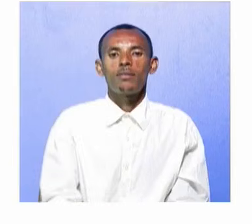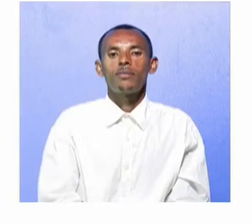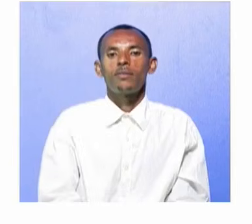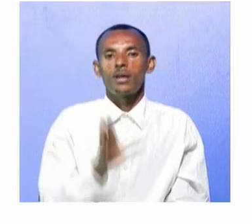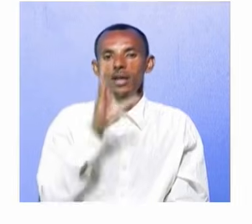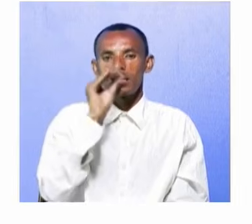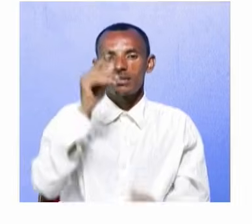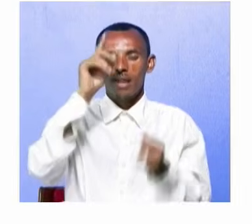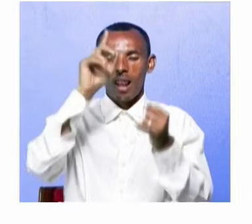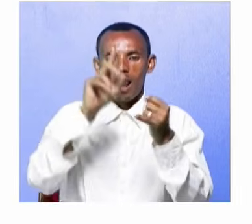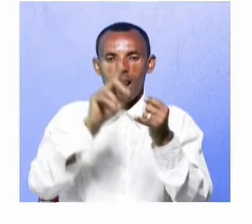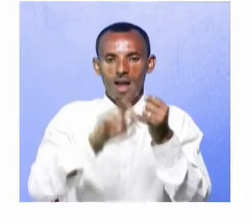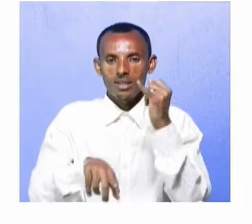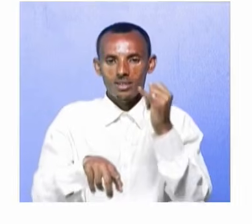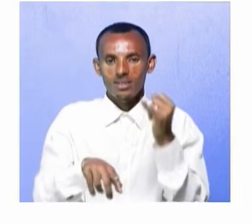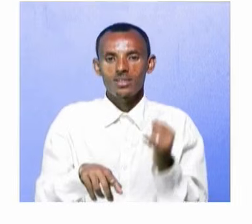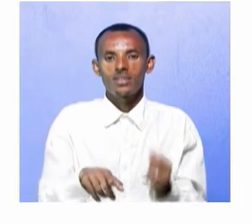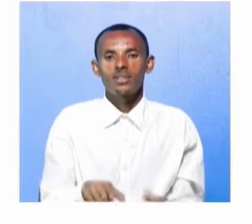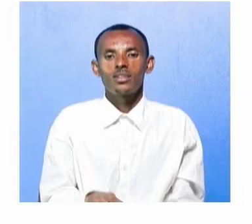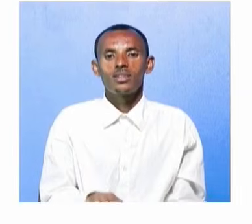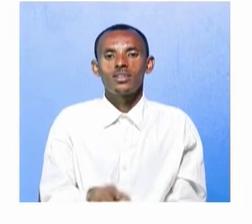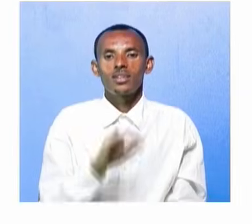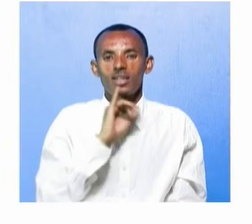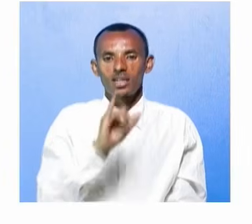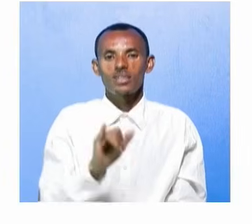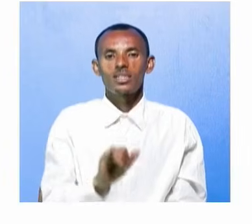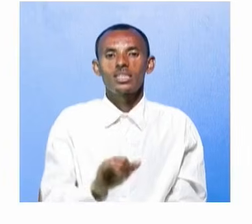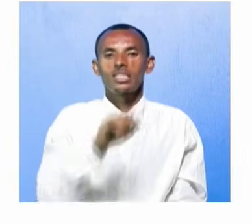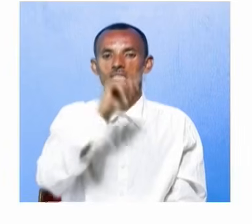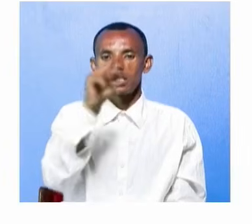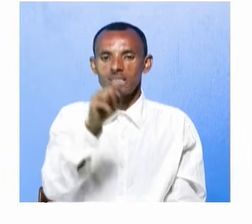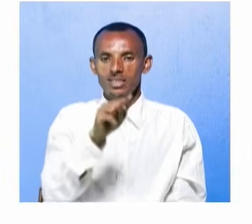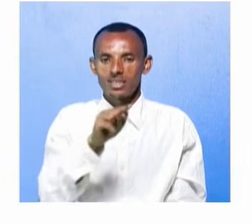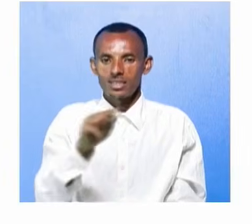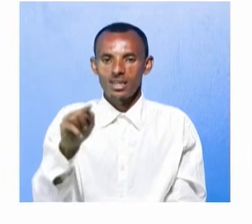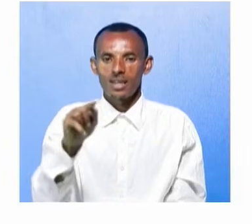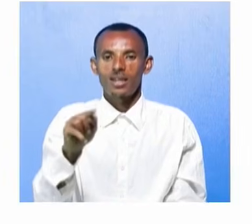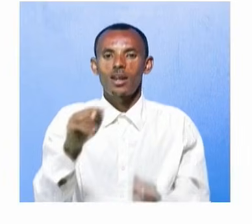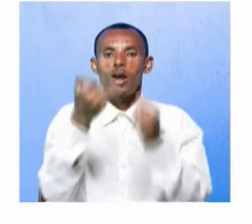And the last proportion is d over